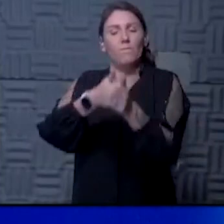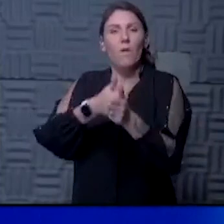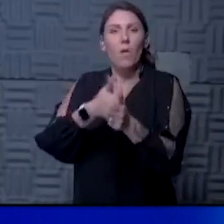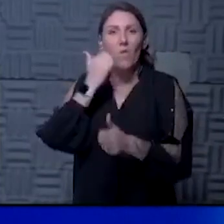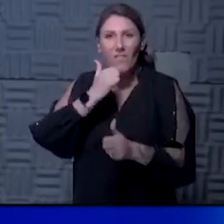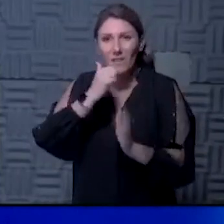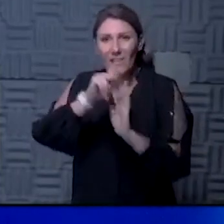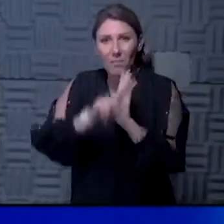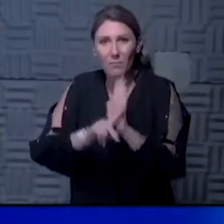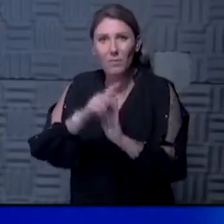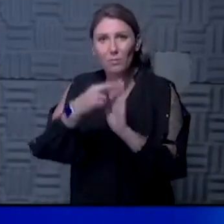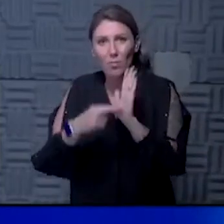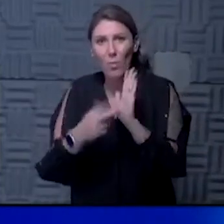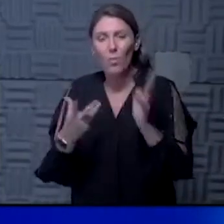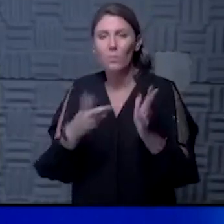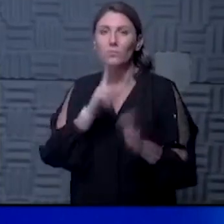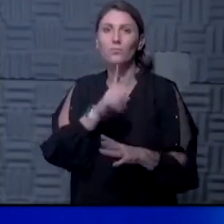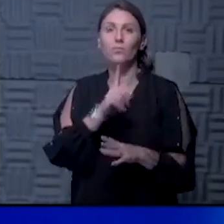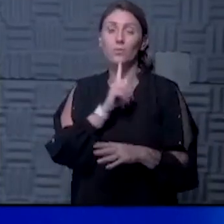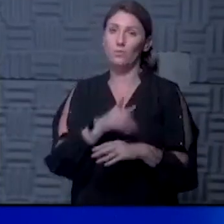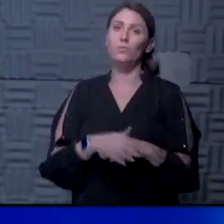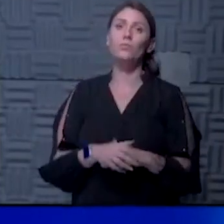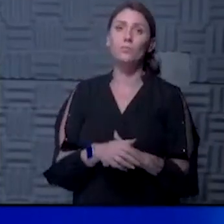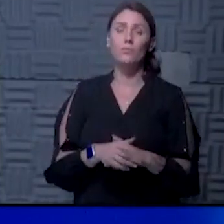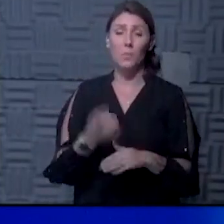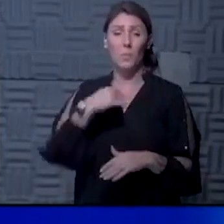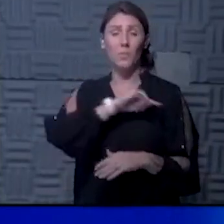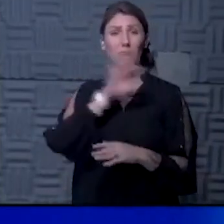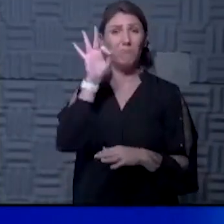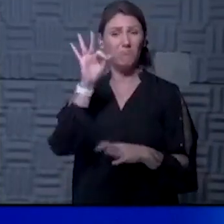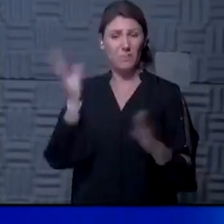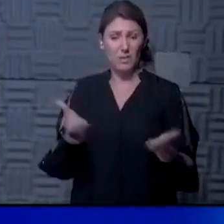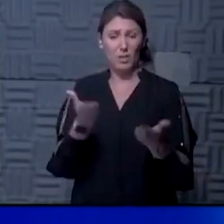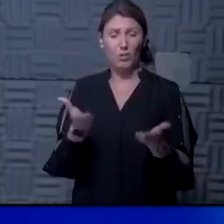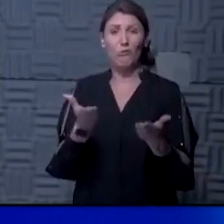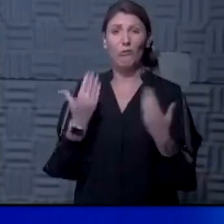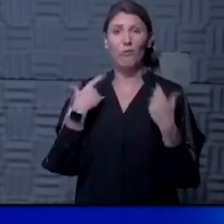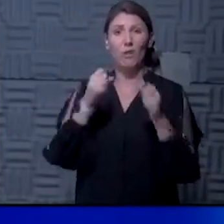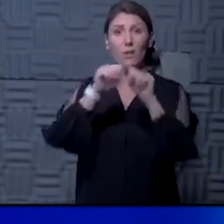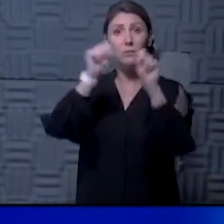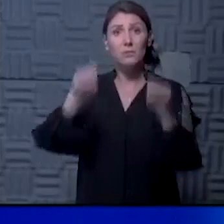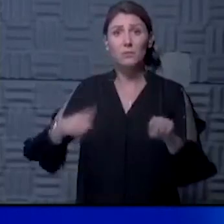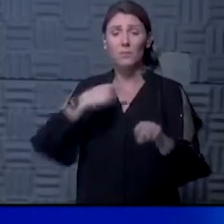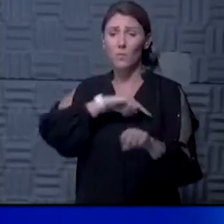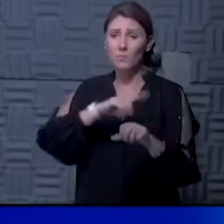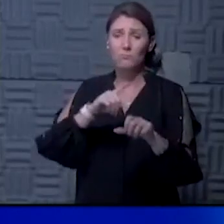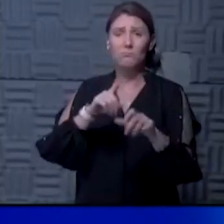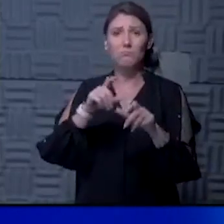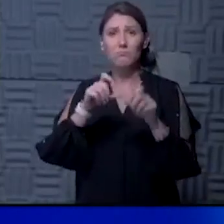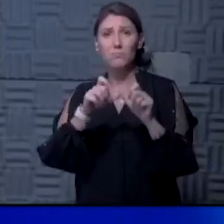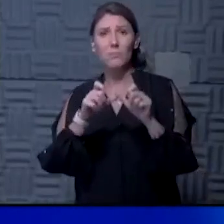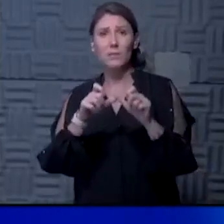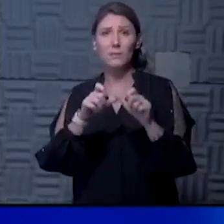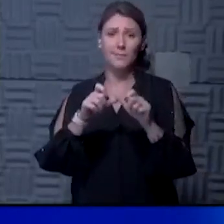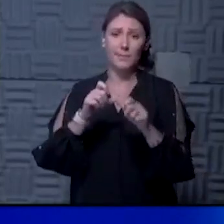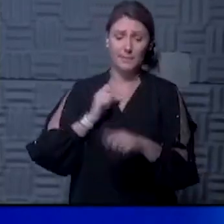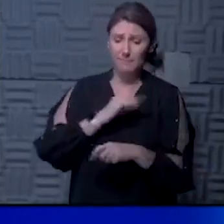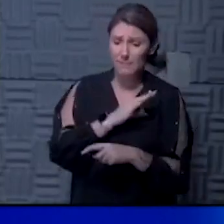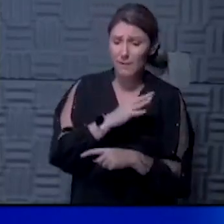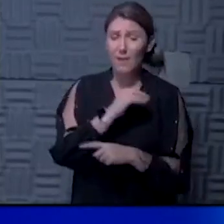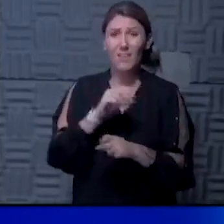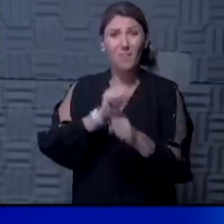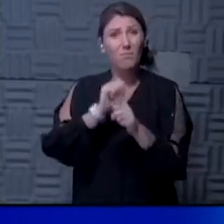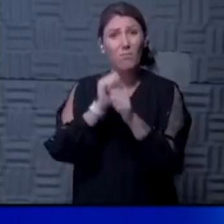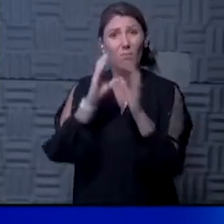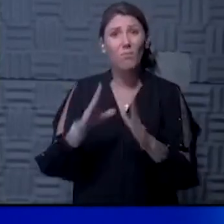that's really true, certainly with what we preach here in the health system. And we keep our employees safe and the staff safe for actually